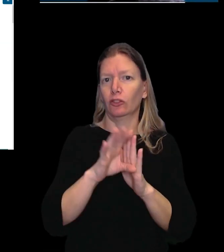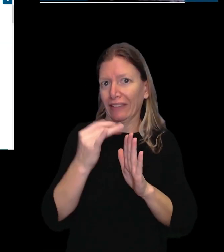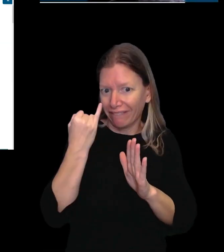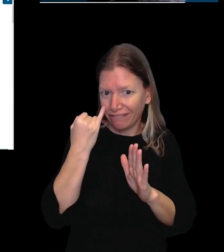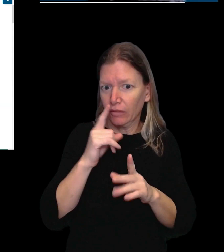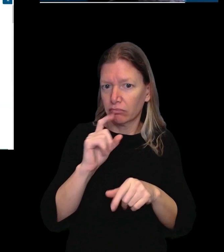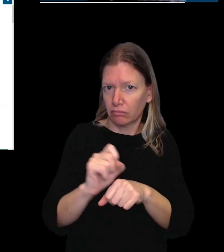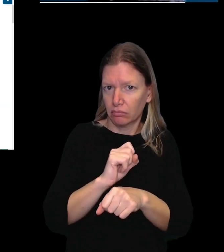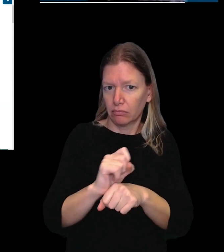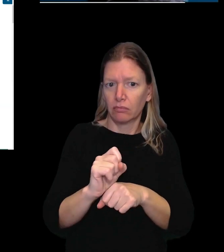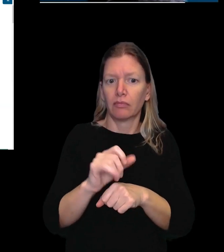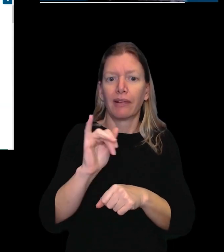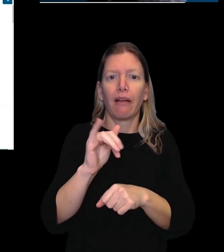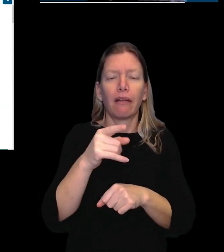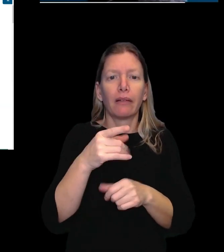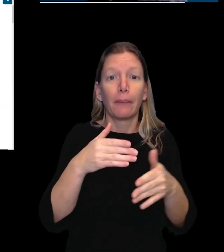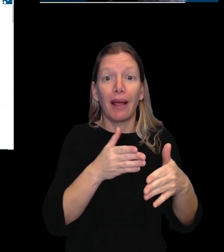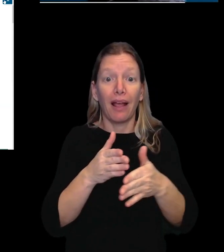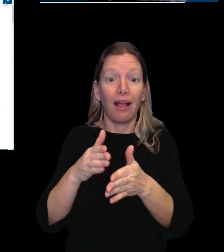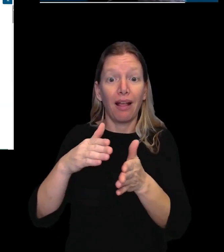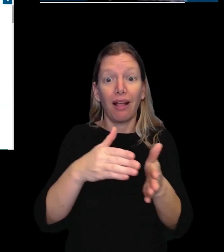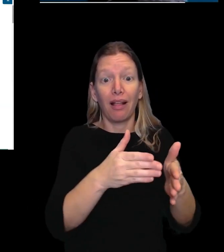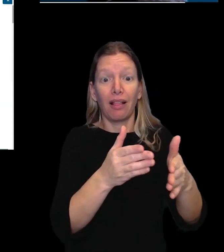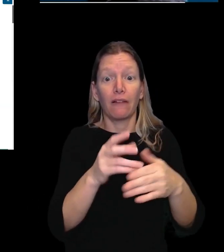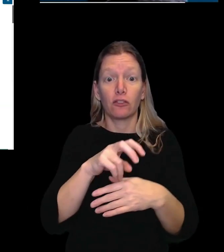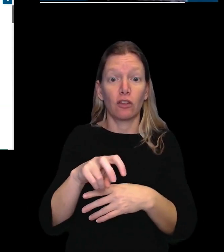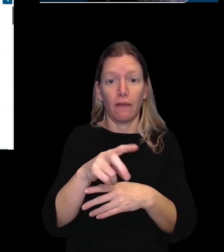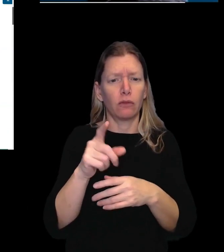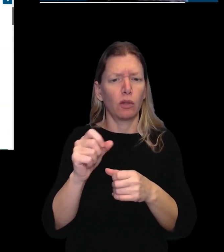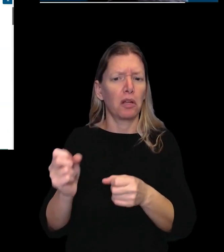where you would generally upload any pictures. It says path